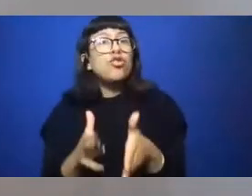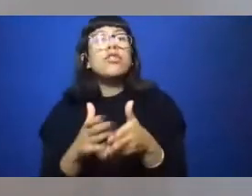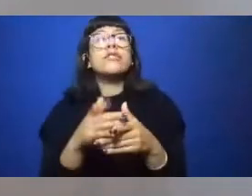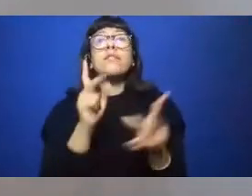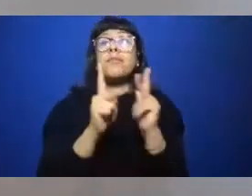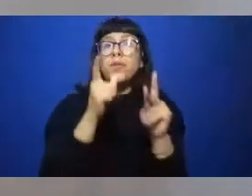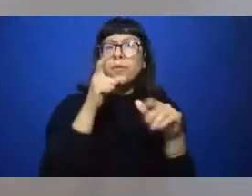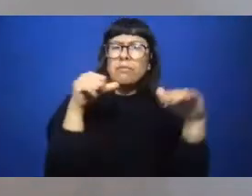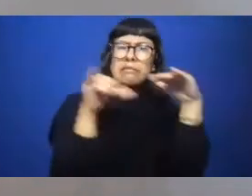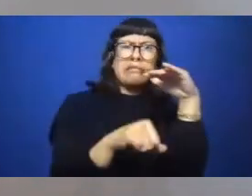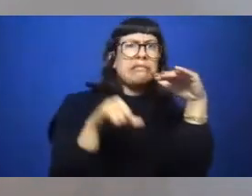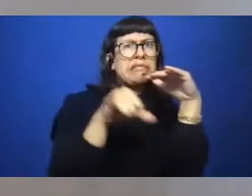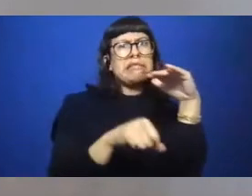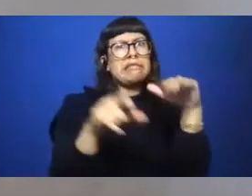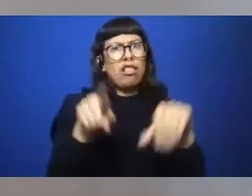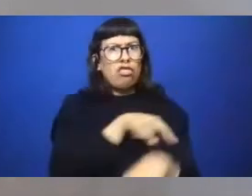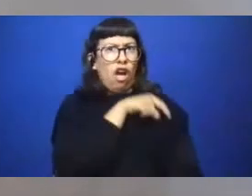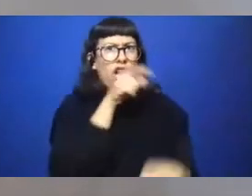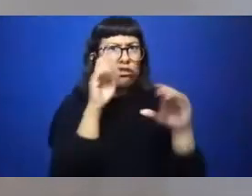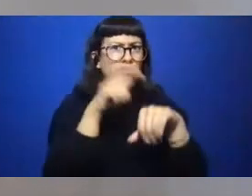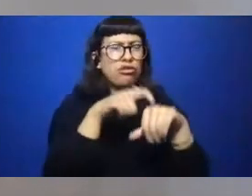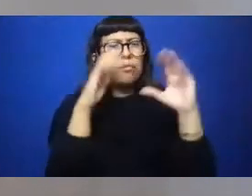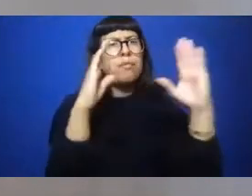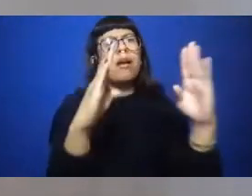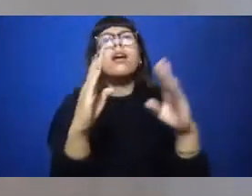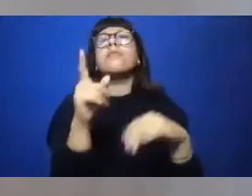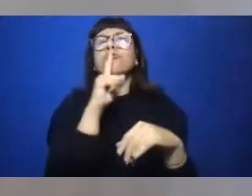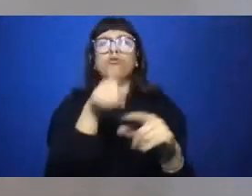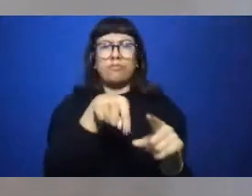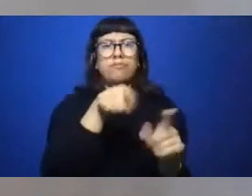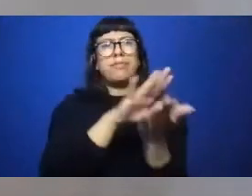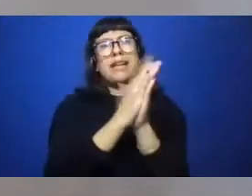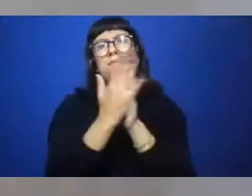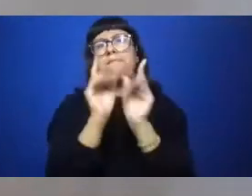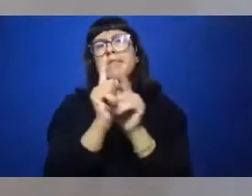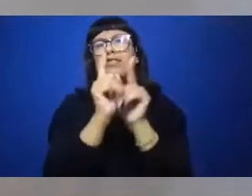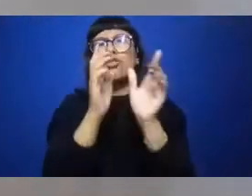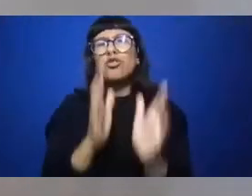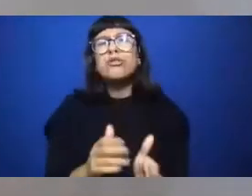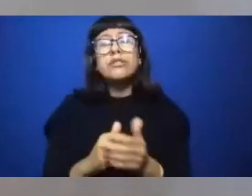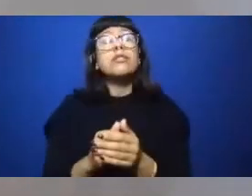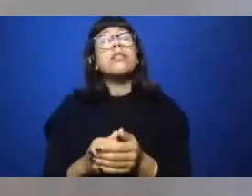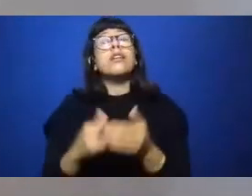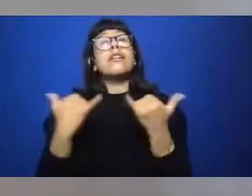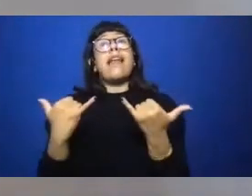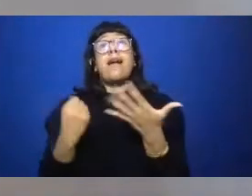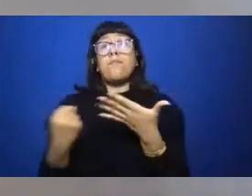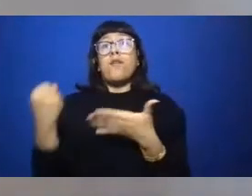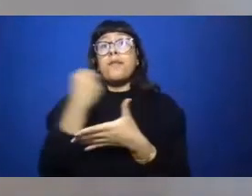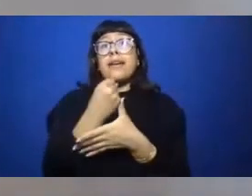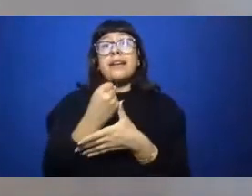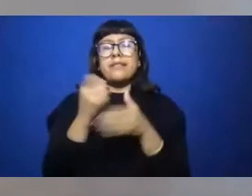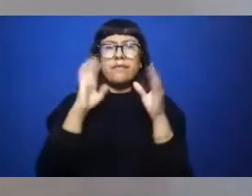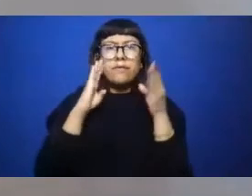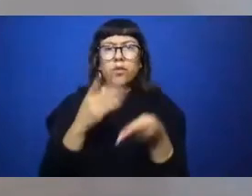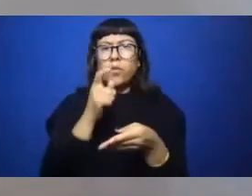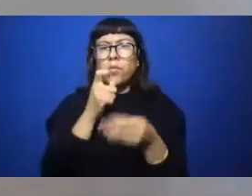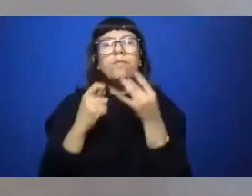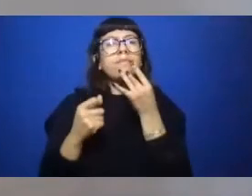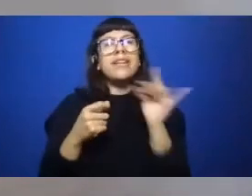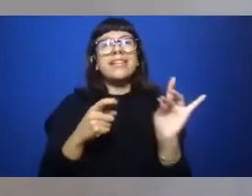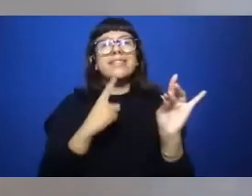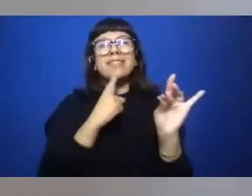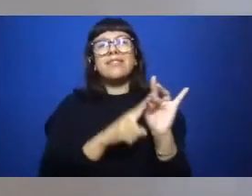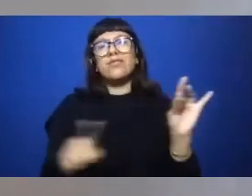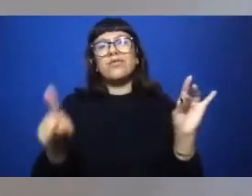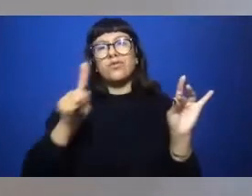as mentors to young adults. Our focus right now is on people 18 to 25, because we really believe that that is where